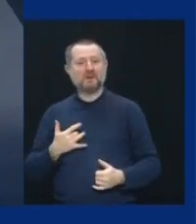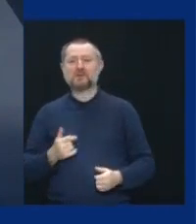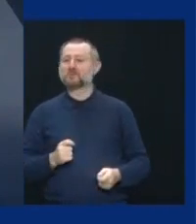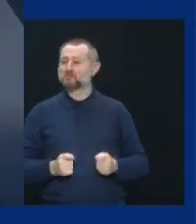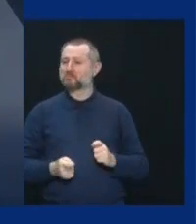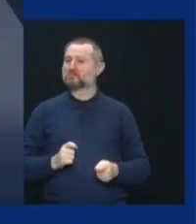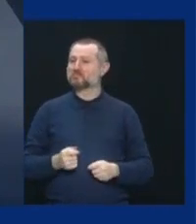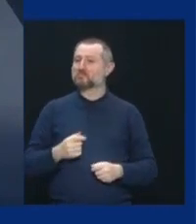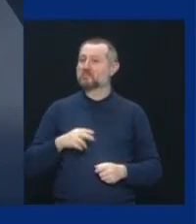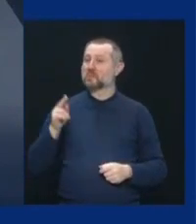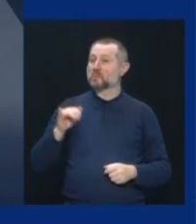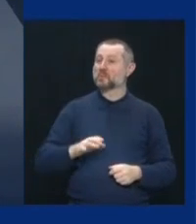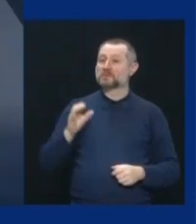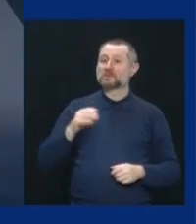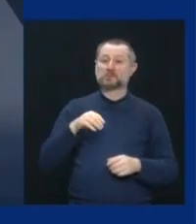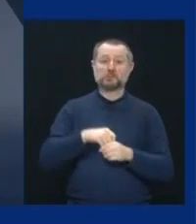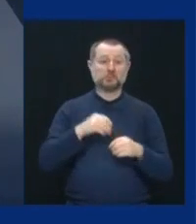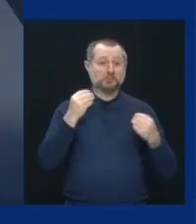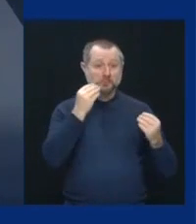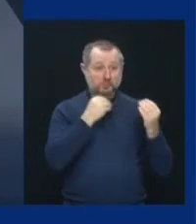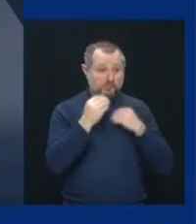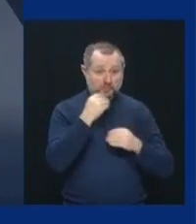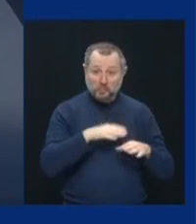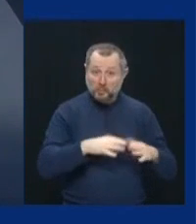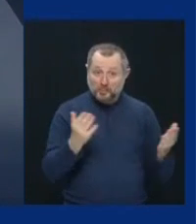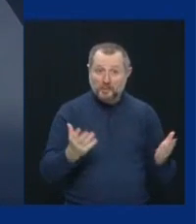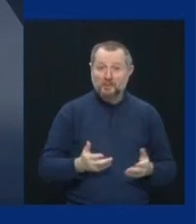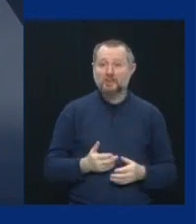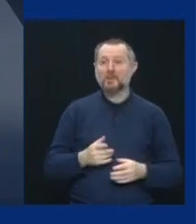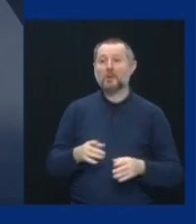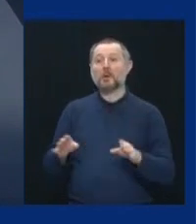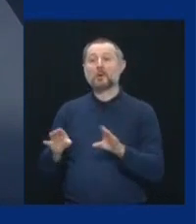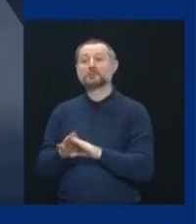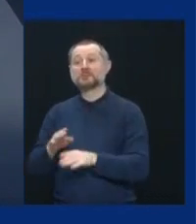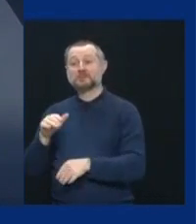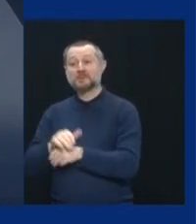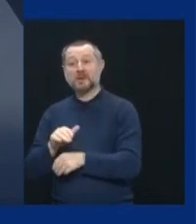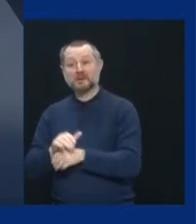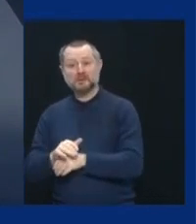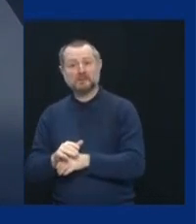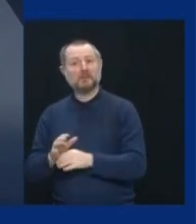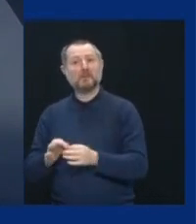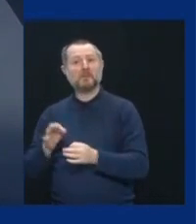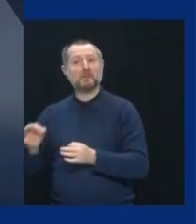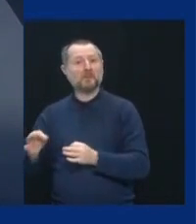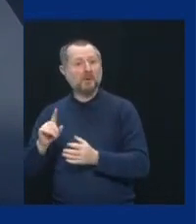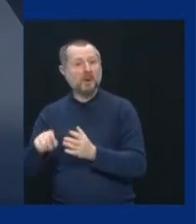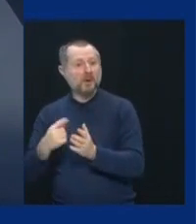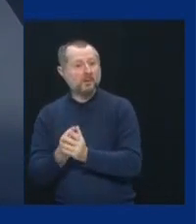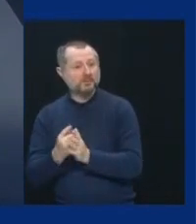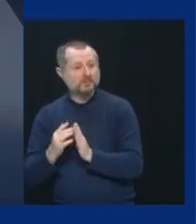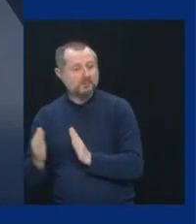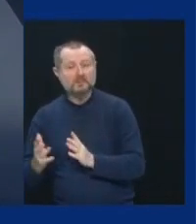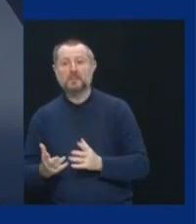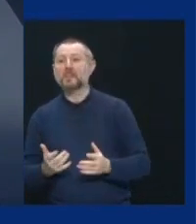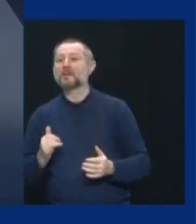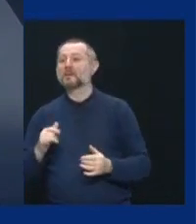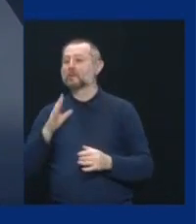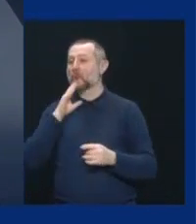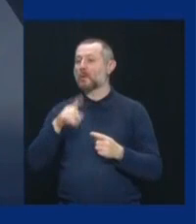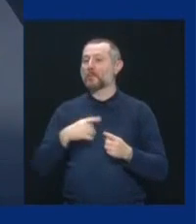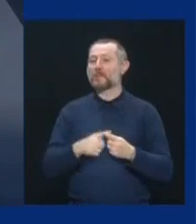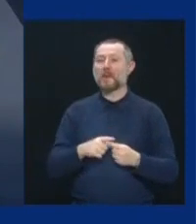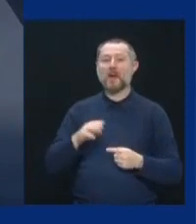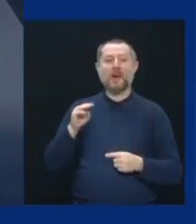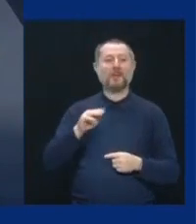in New York City. We adjusted the curfew. Today we're going to talk about the MTA and increase in